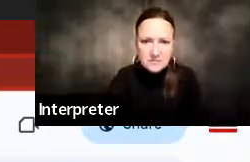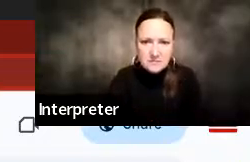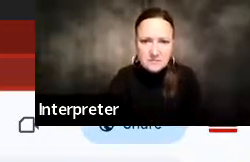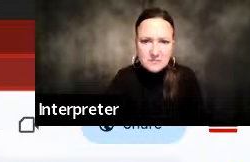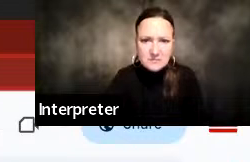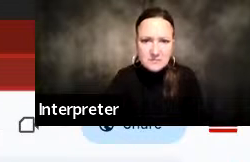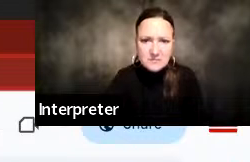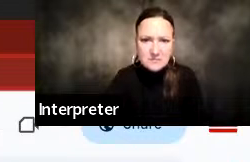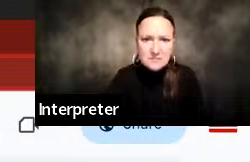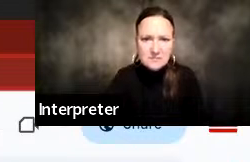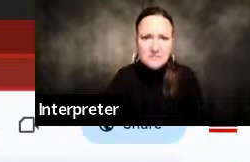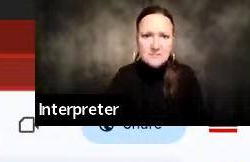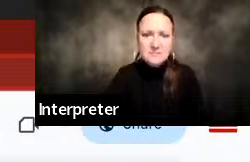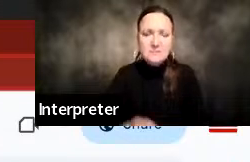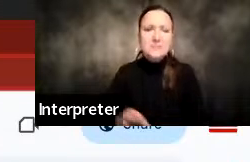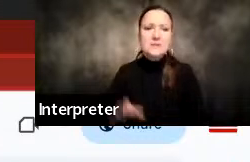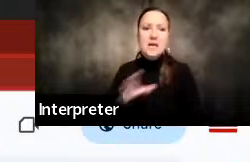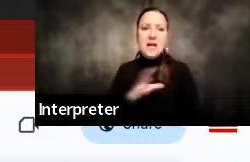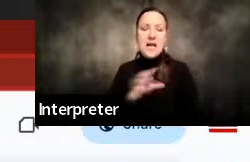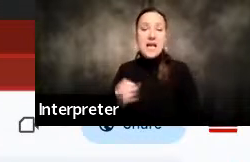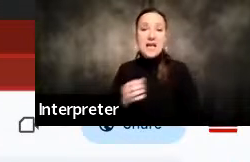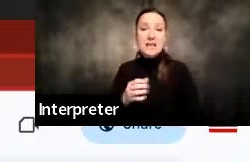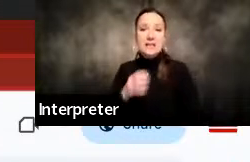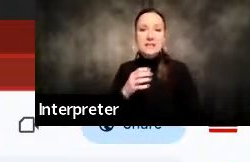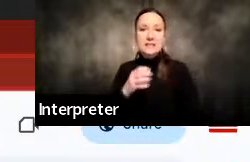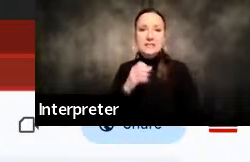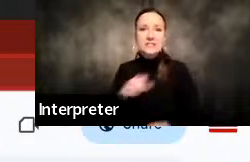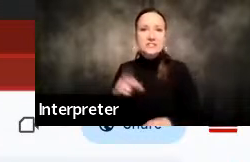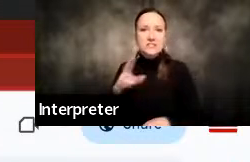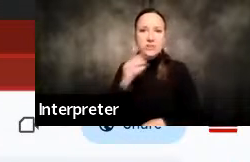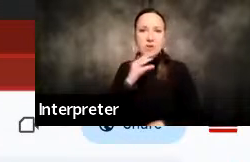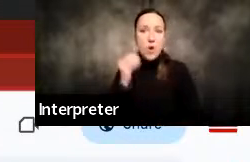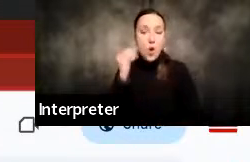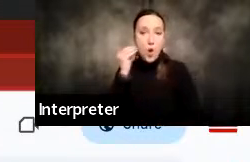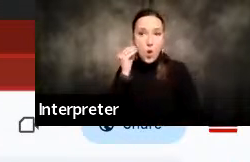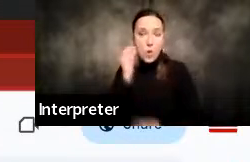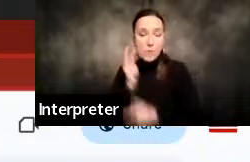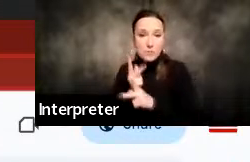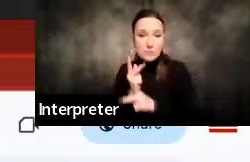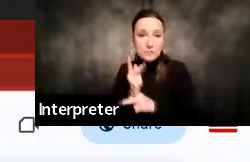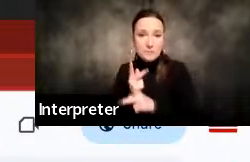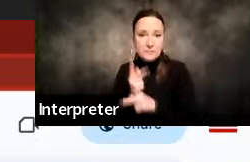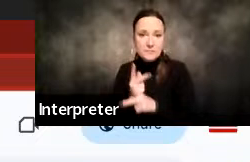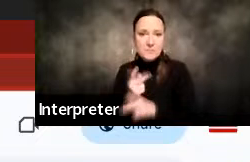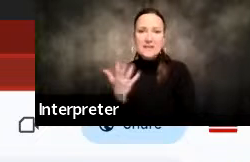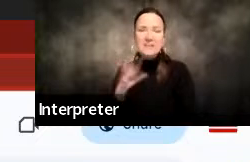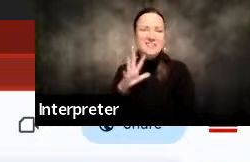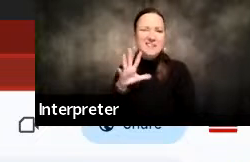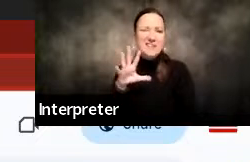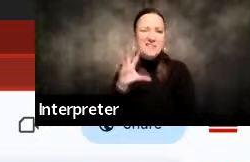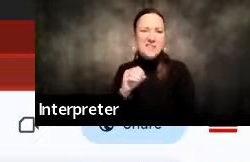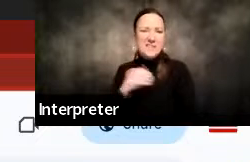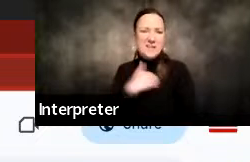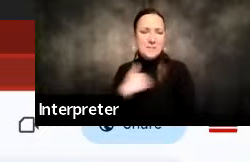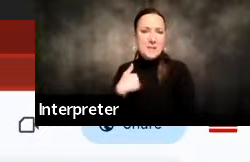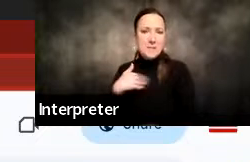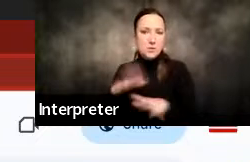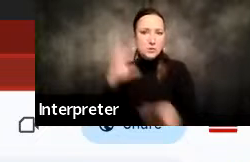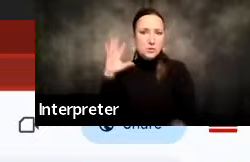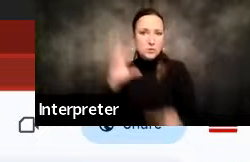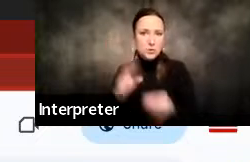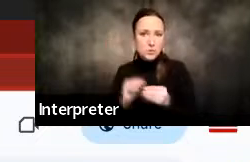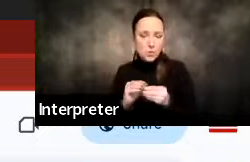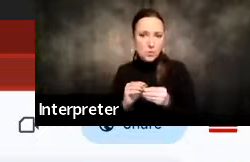as senior home retention. The committee is consist of 50 members. We're going to just